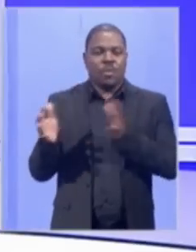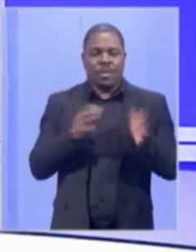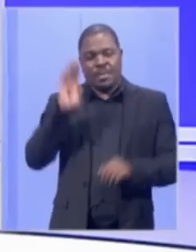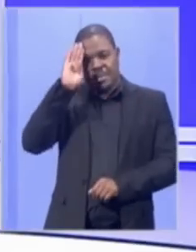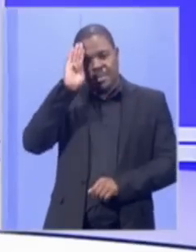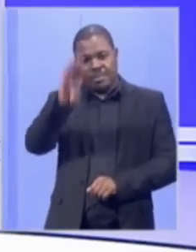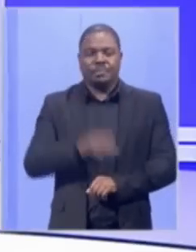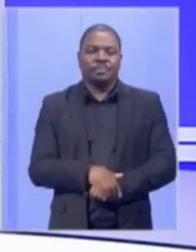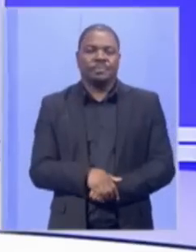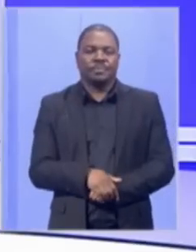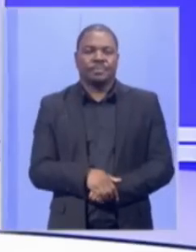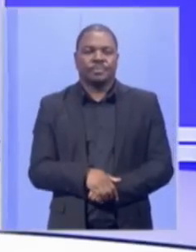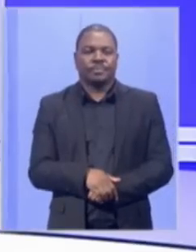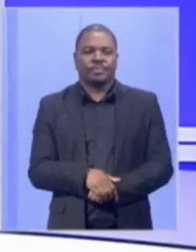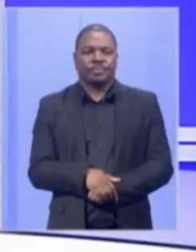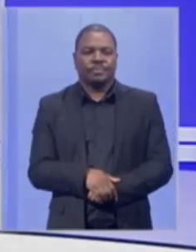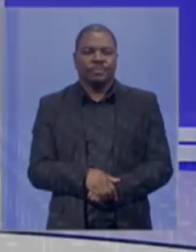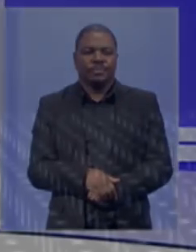khotso.